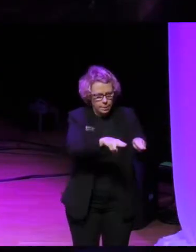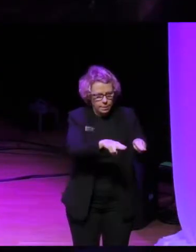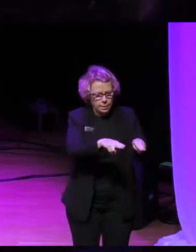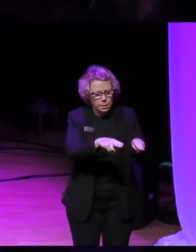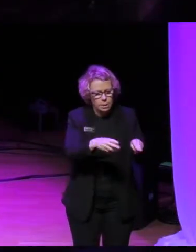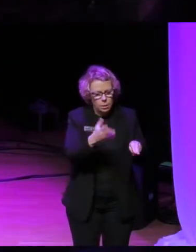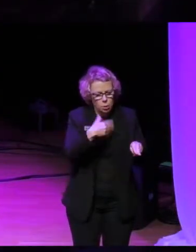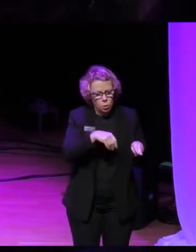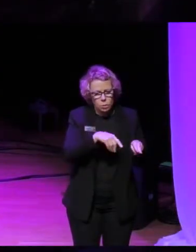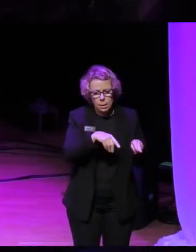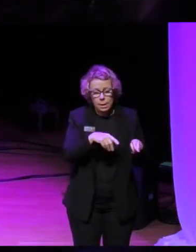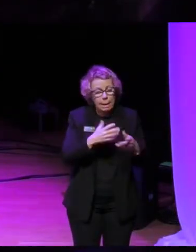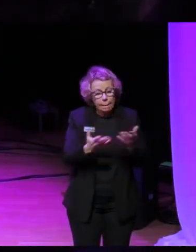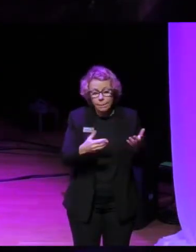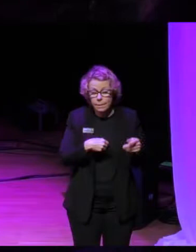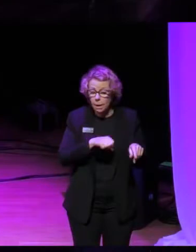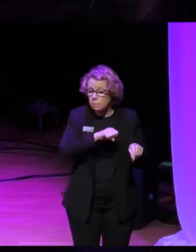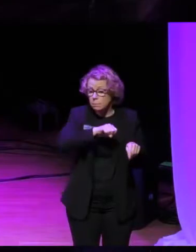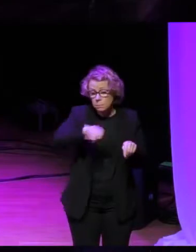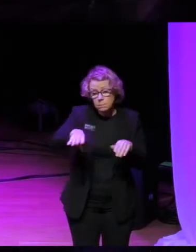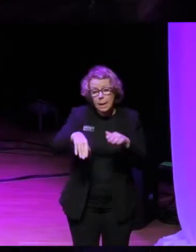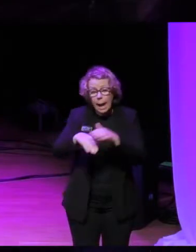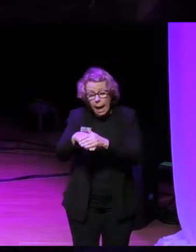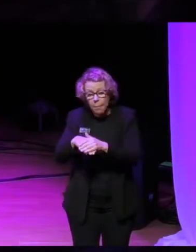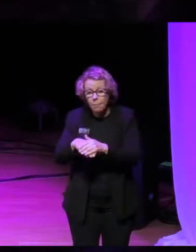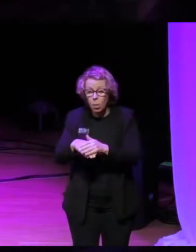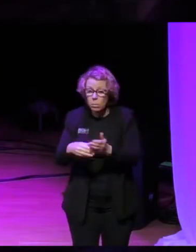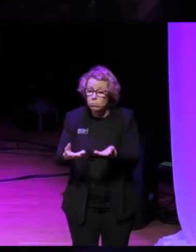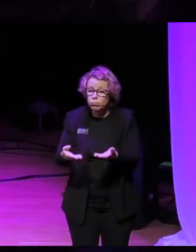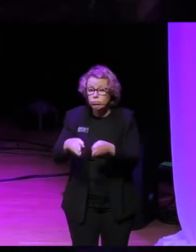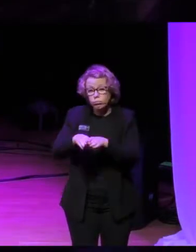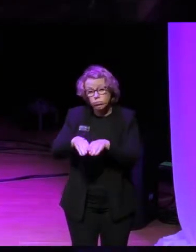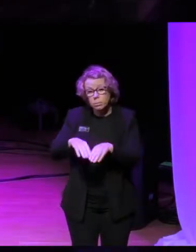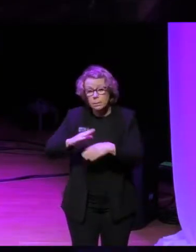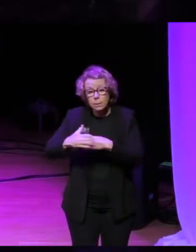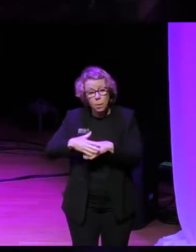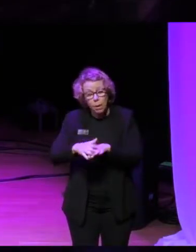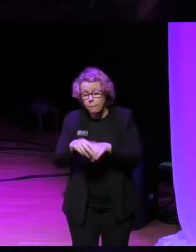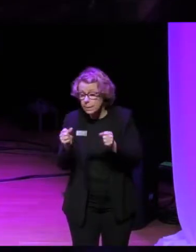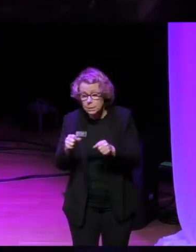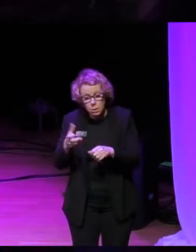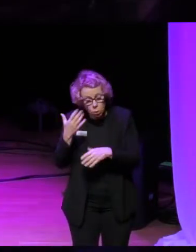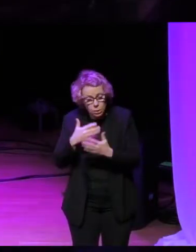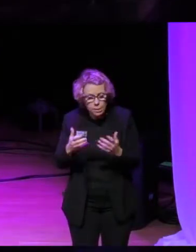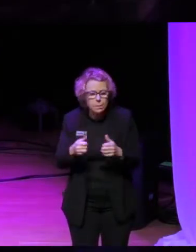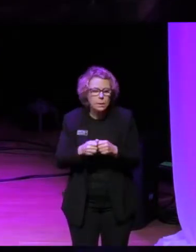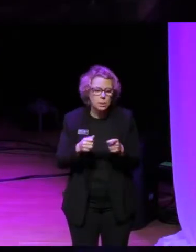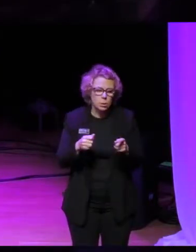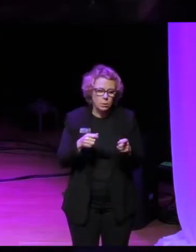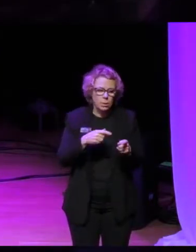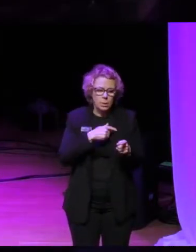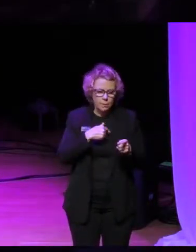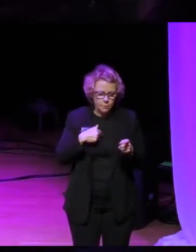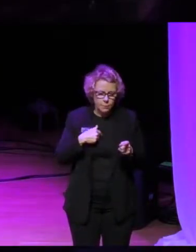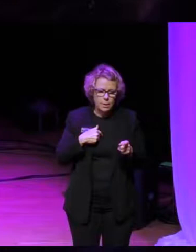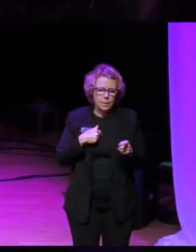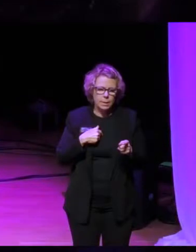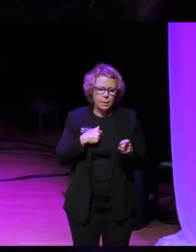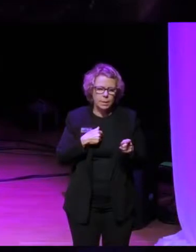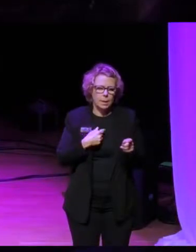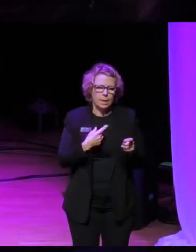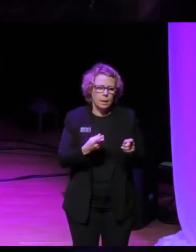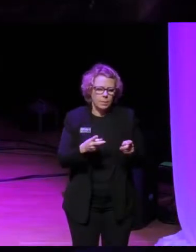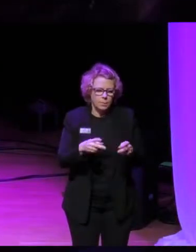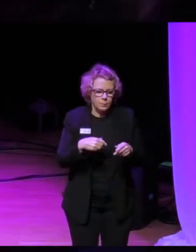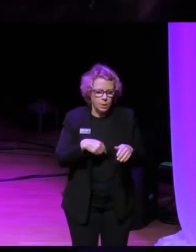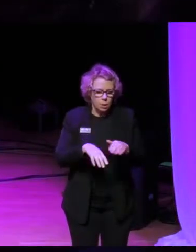home and recovering with her family. So we sued. There were many claims that we made, including statutory and constitutional